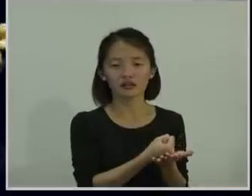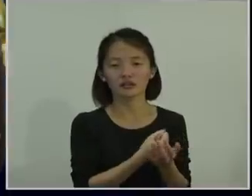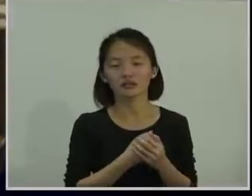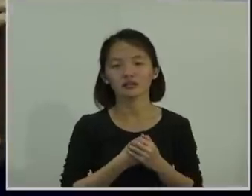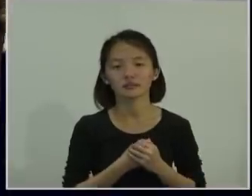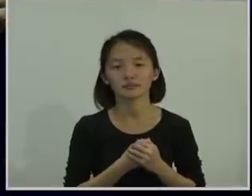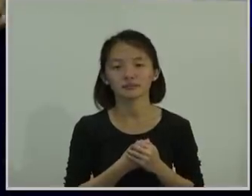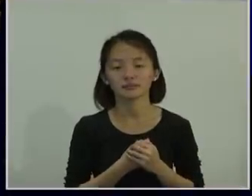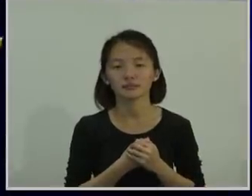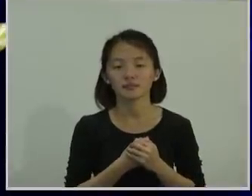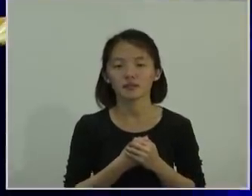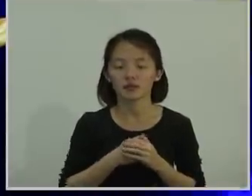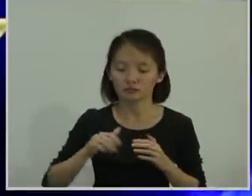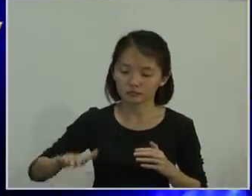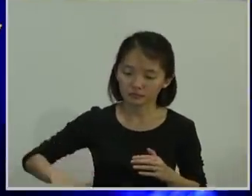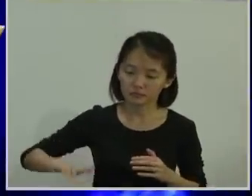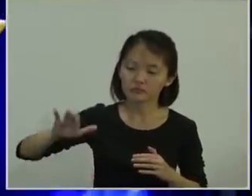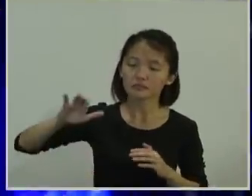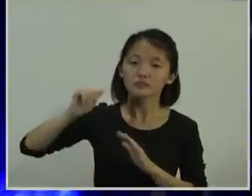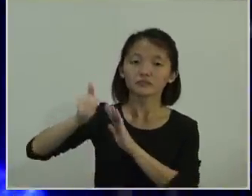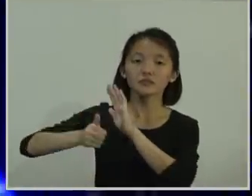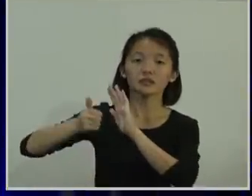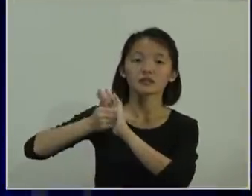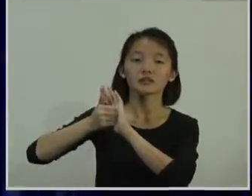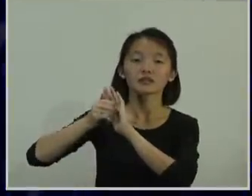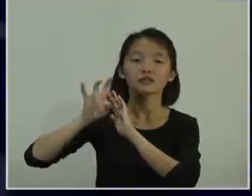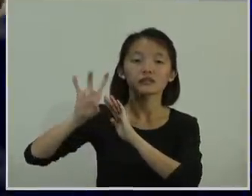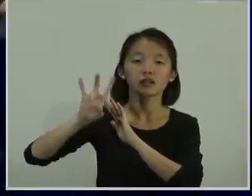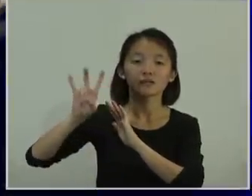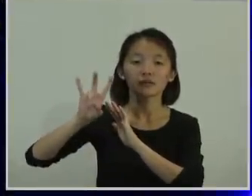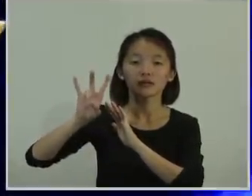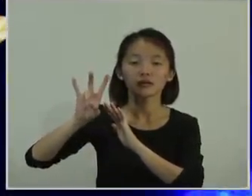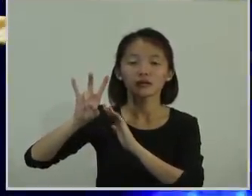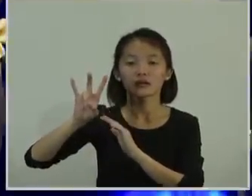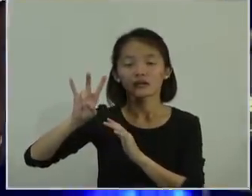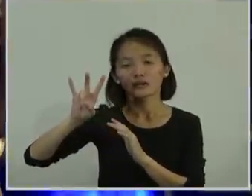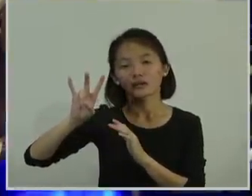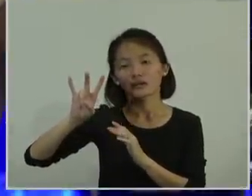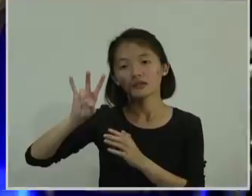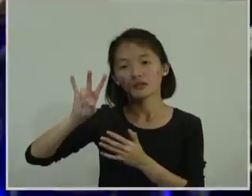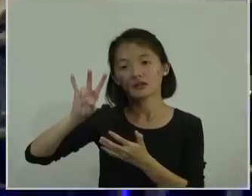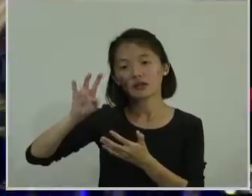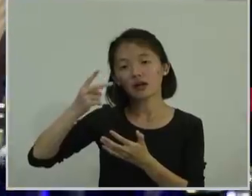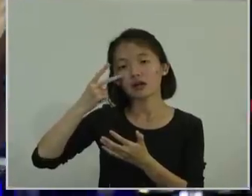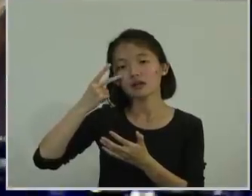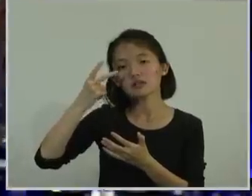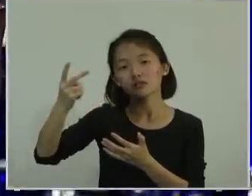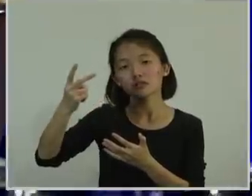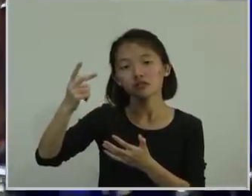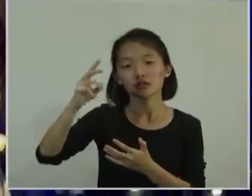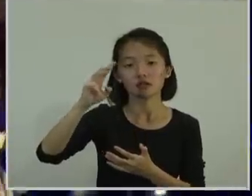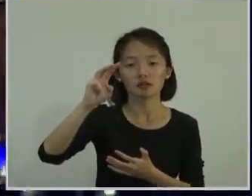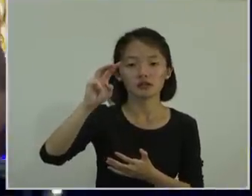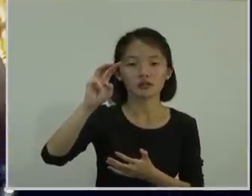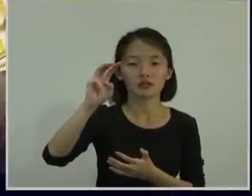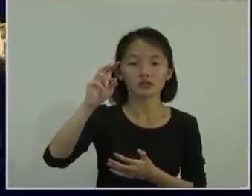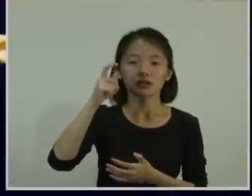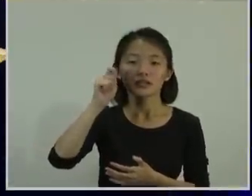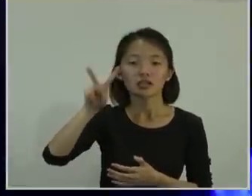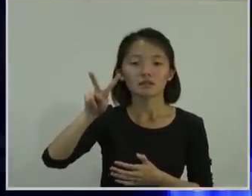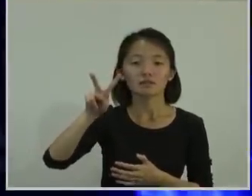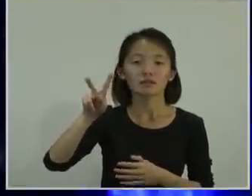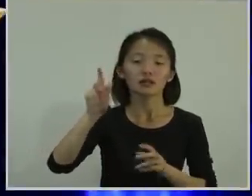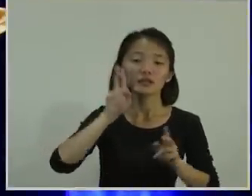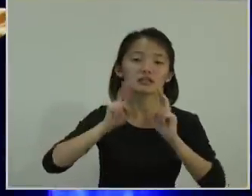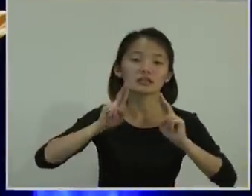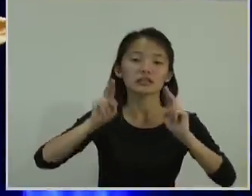7, I saw Mariah Carey on TV performing live in front of tens of thousands of crowd, very much like this